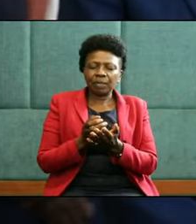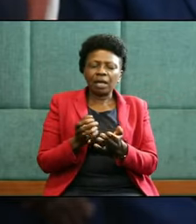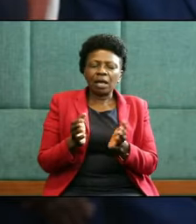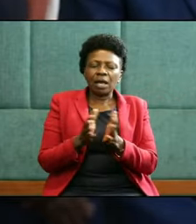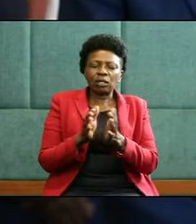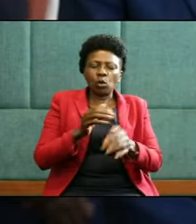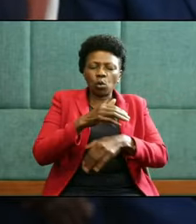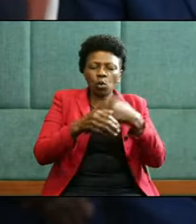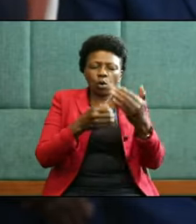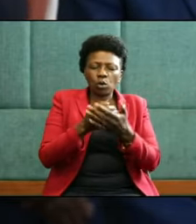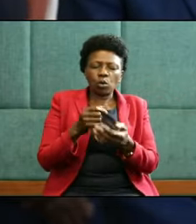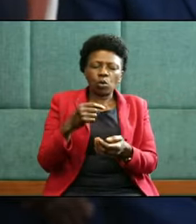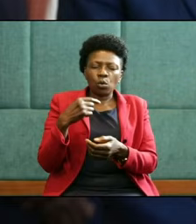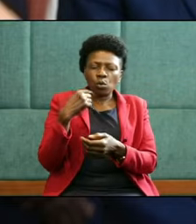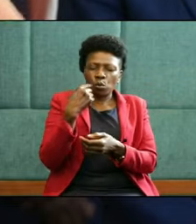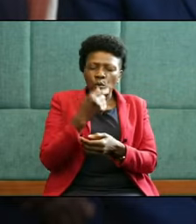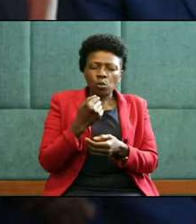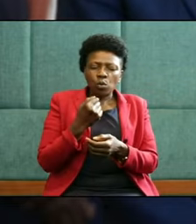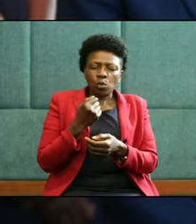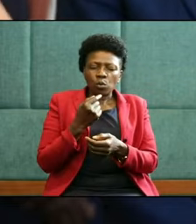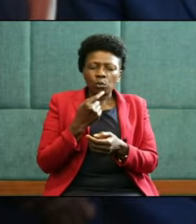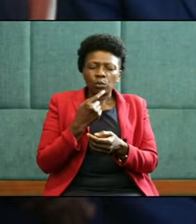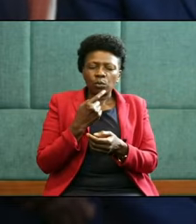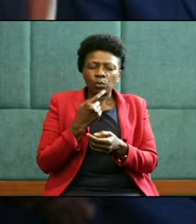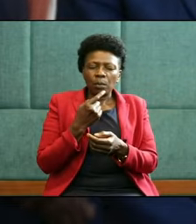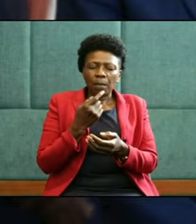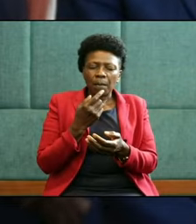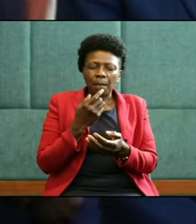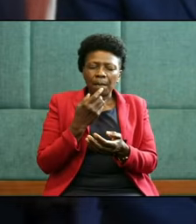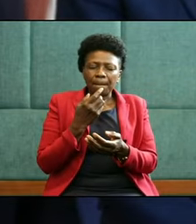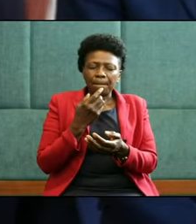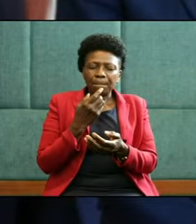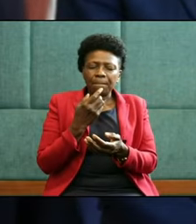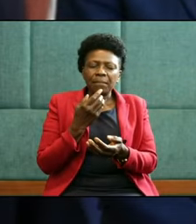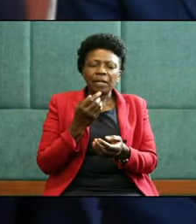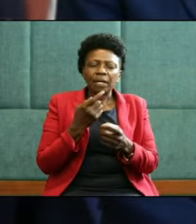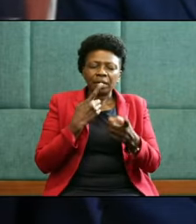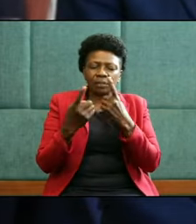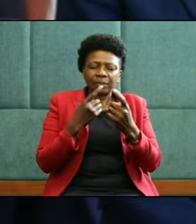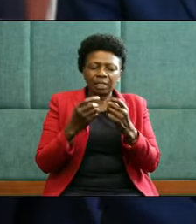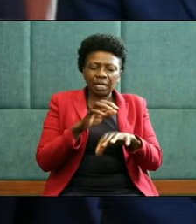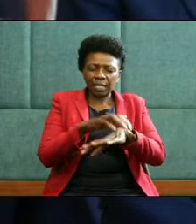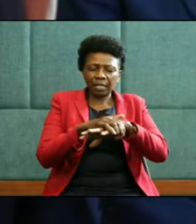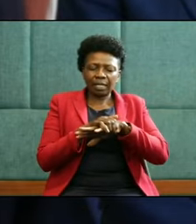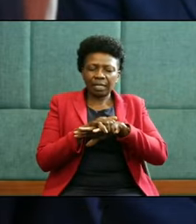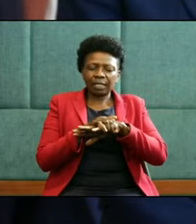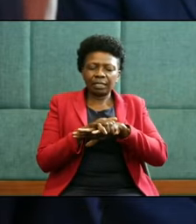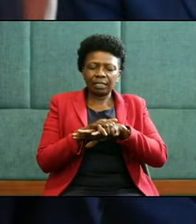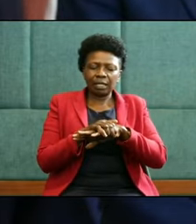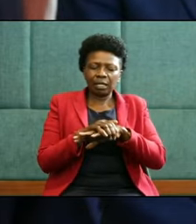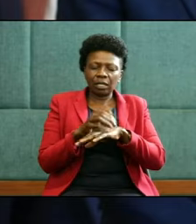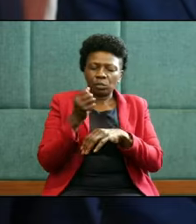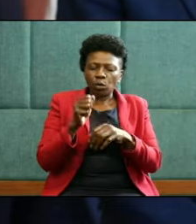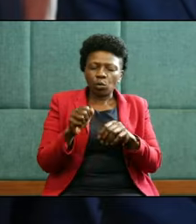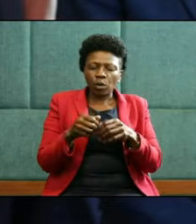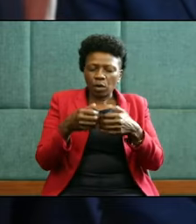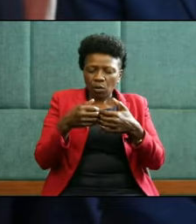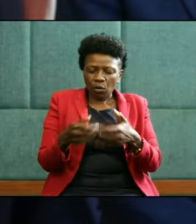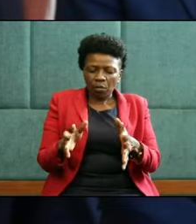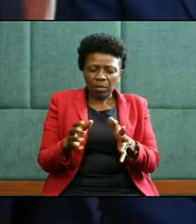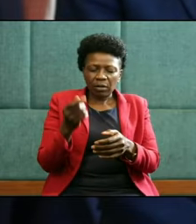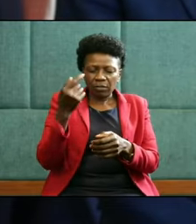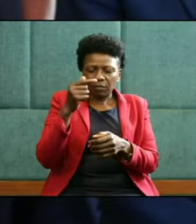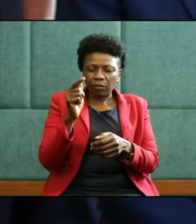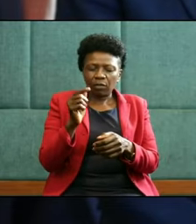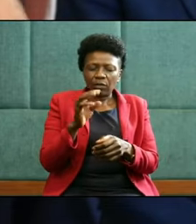who cannot speak local languages. We want to open an English church. Please, the fountain of hope, bless this